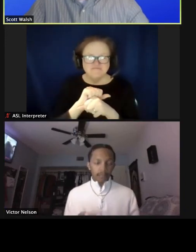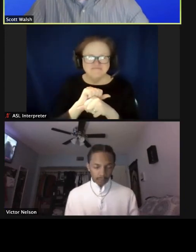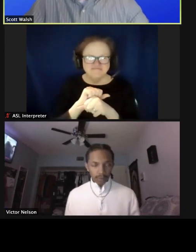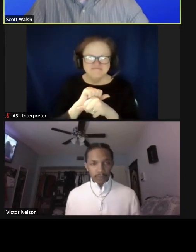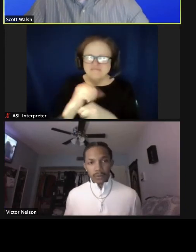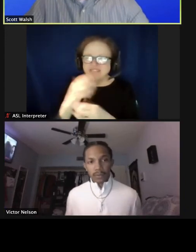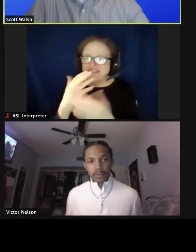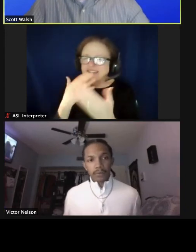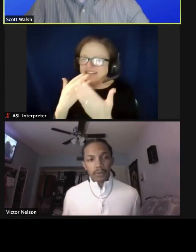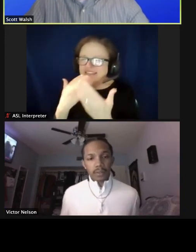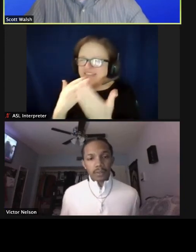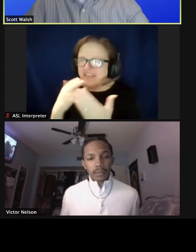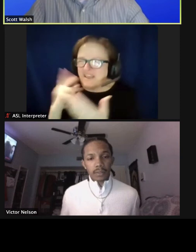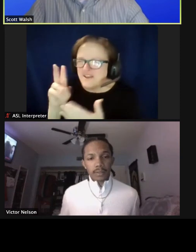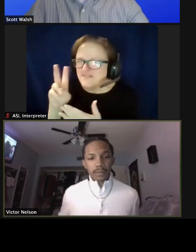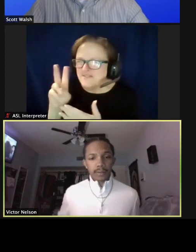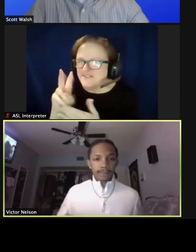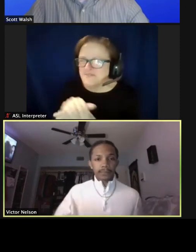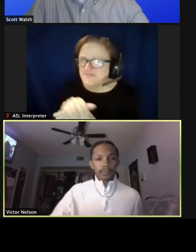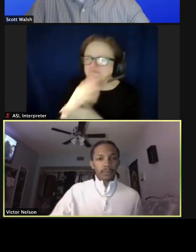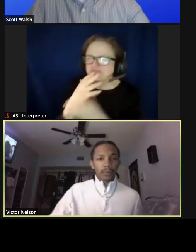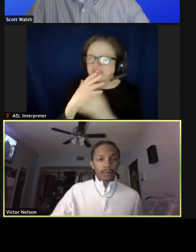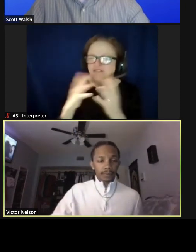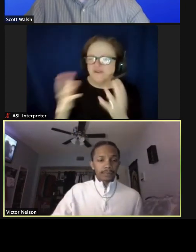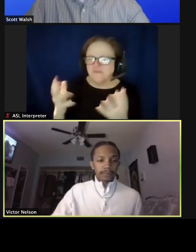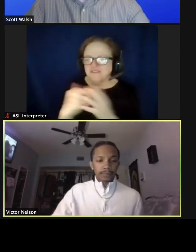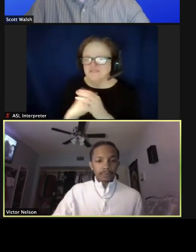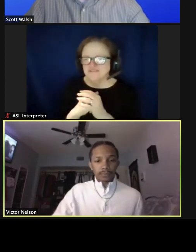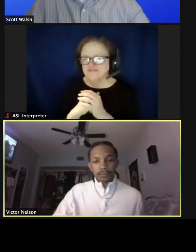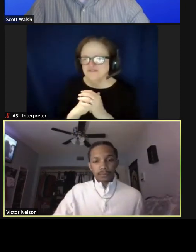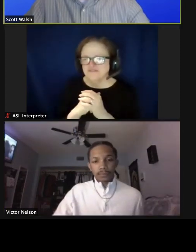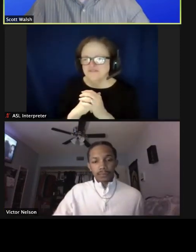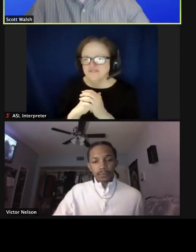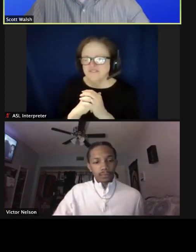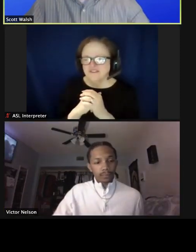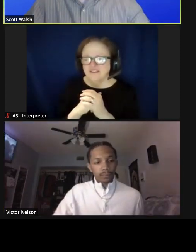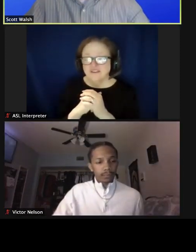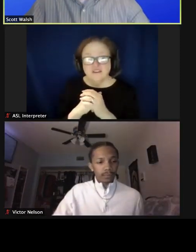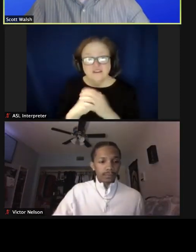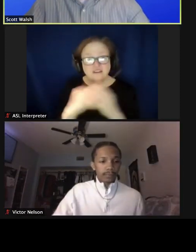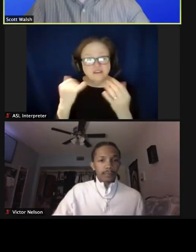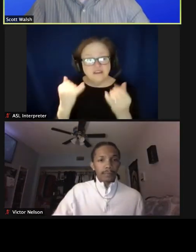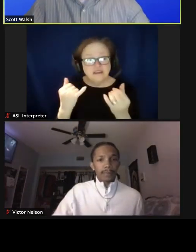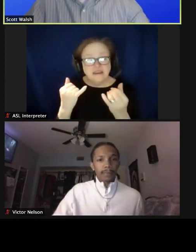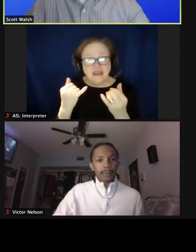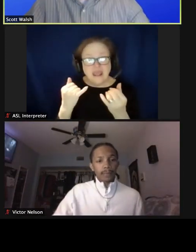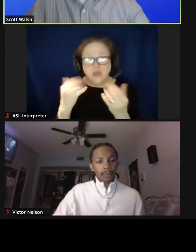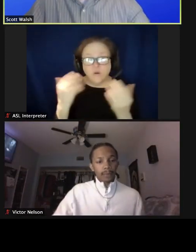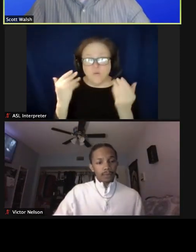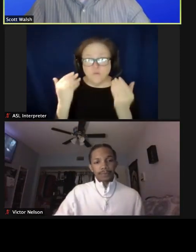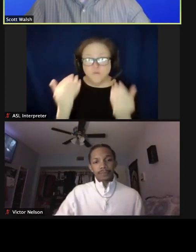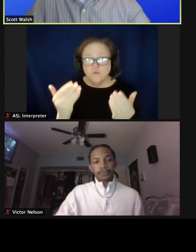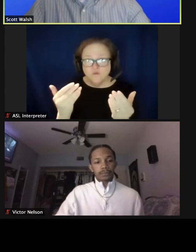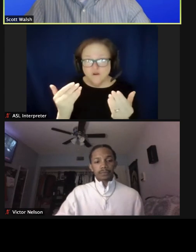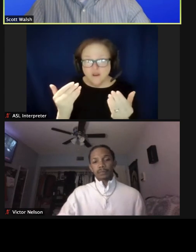thank you very much. Thank you very much. We are going to move on